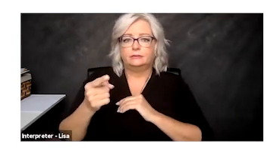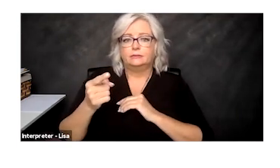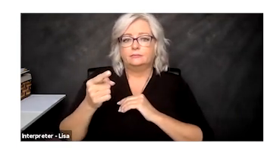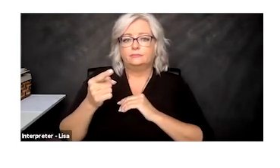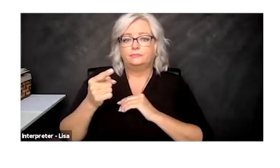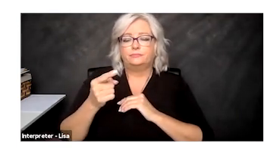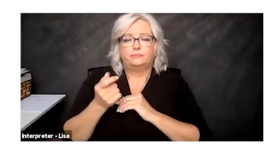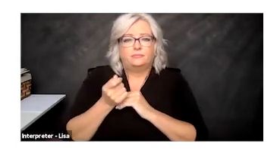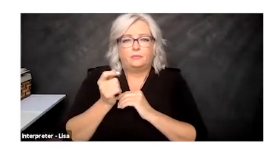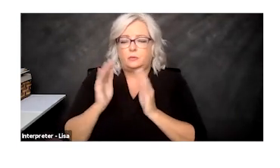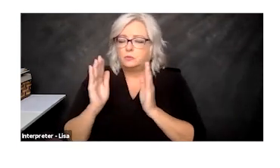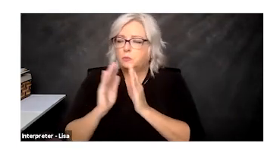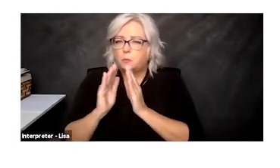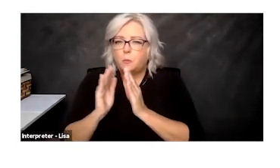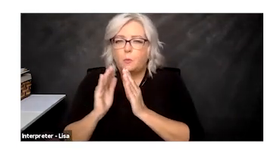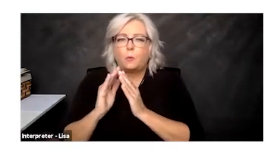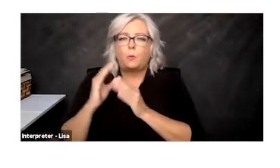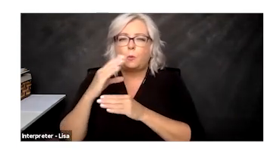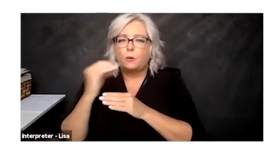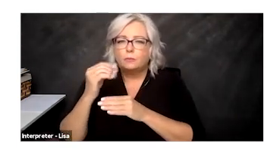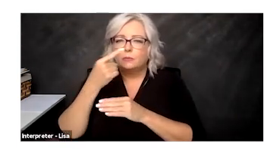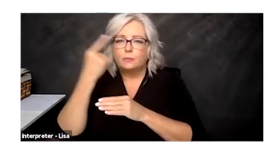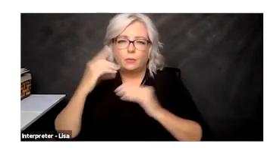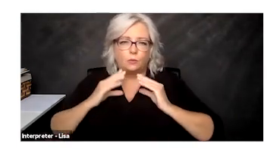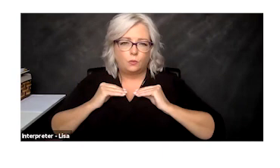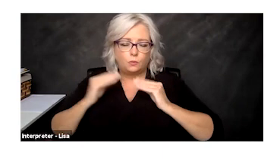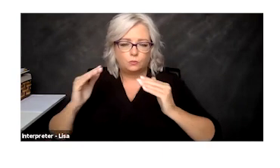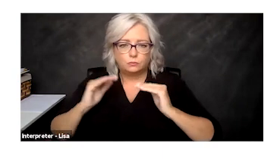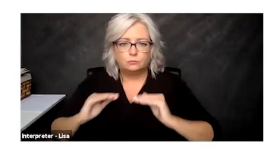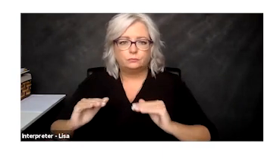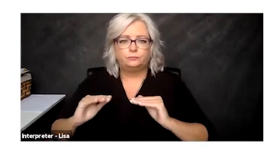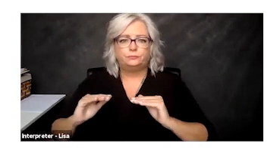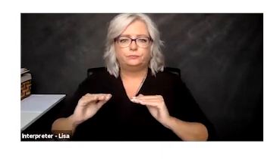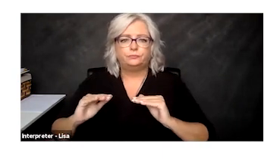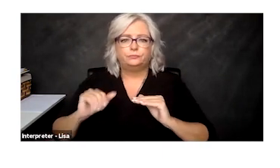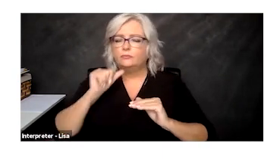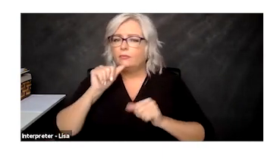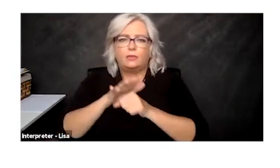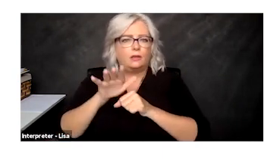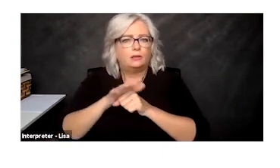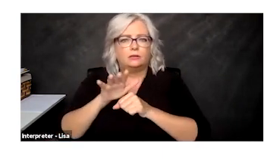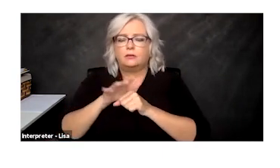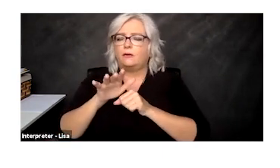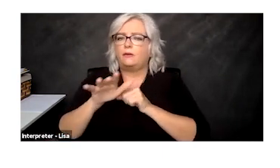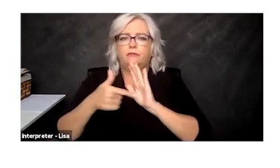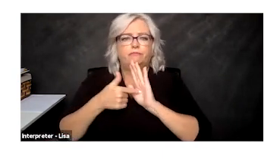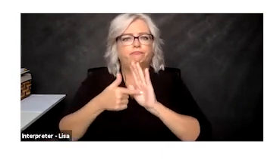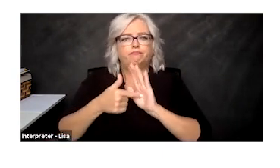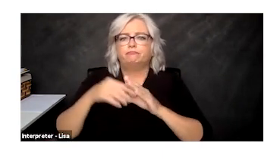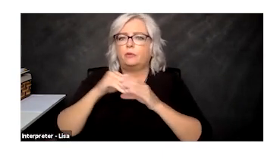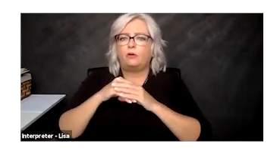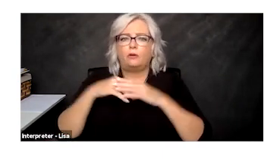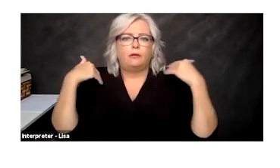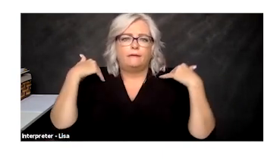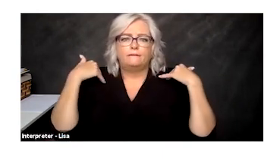of color. For many fashion houses, there's still a lack of representation on the runway. Brands often